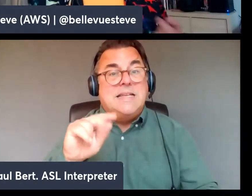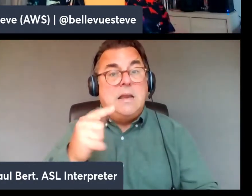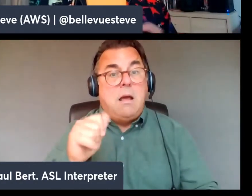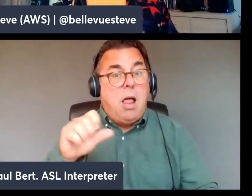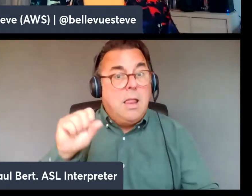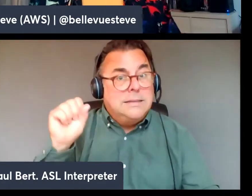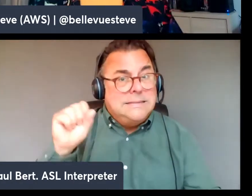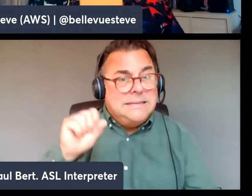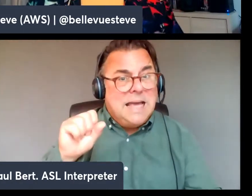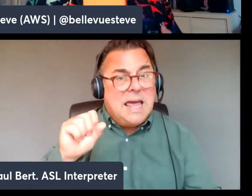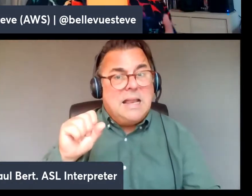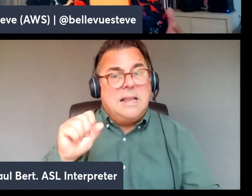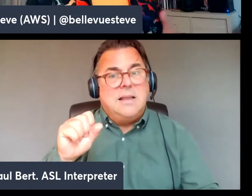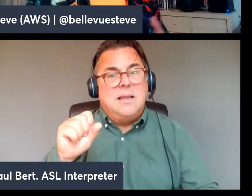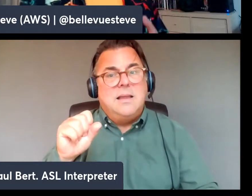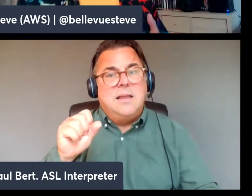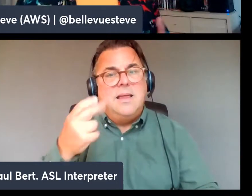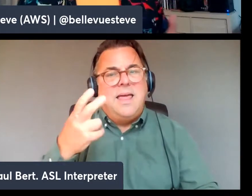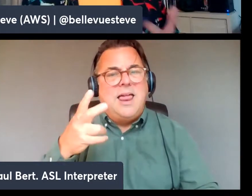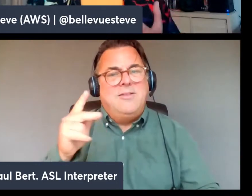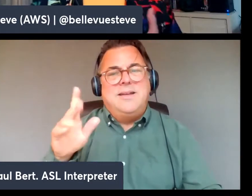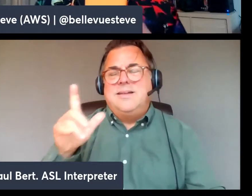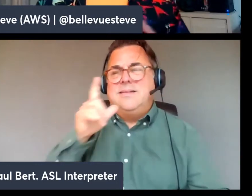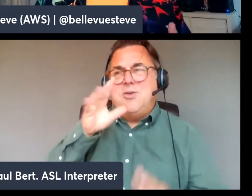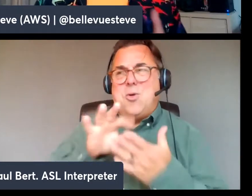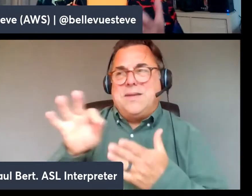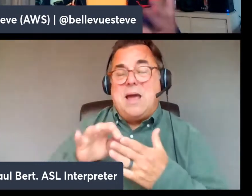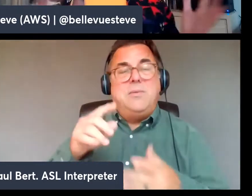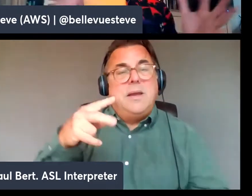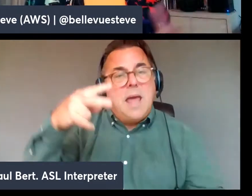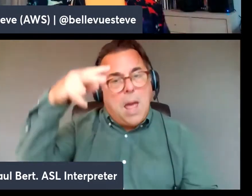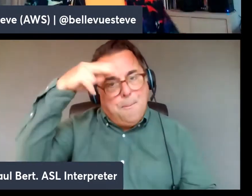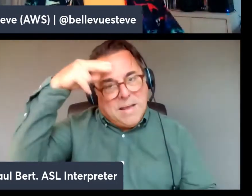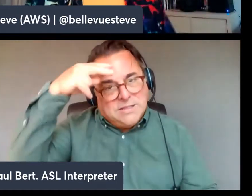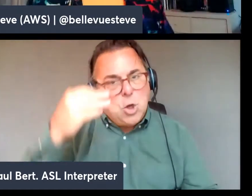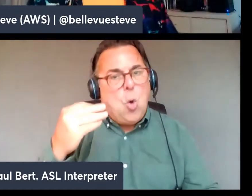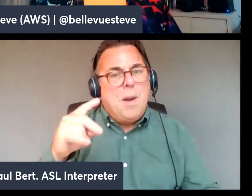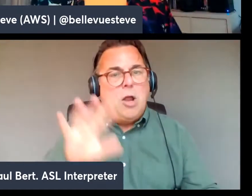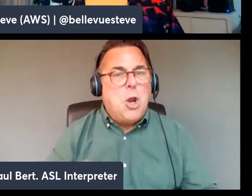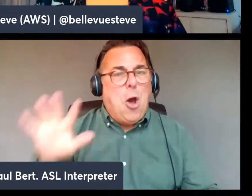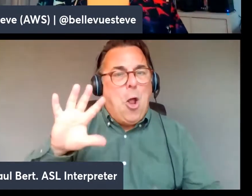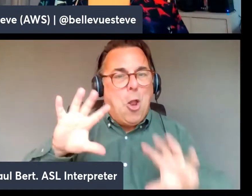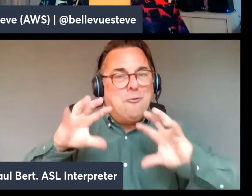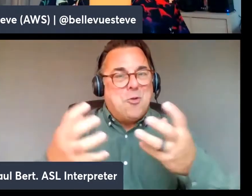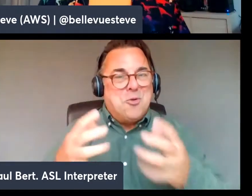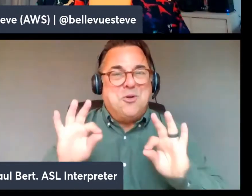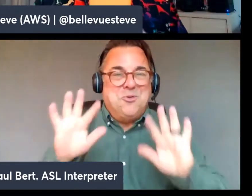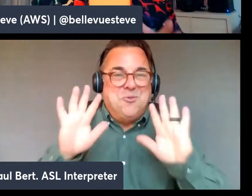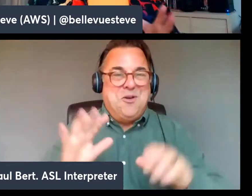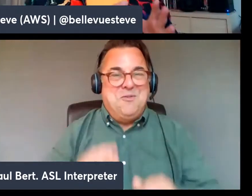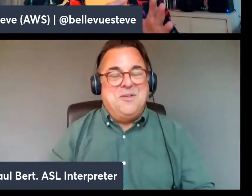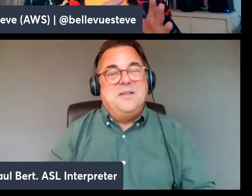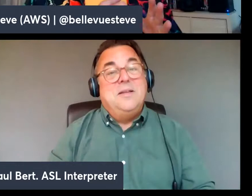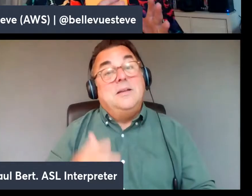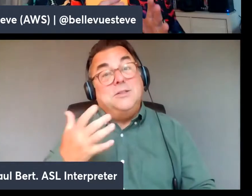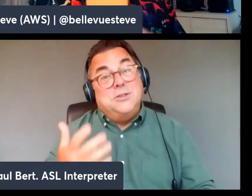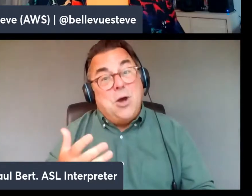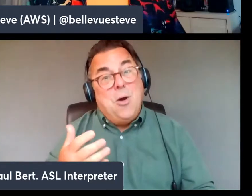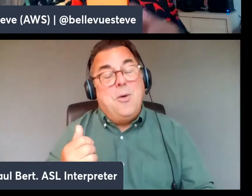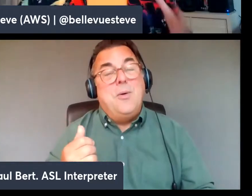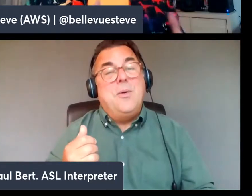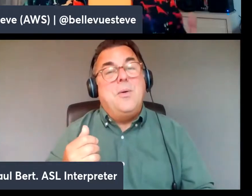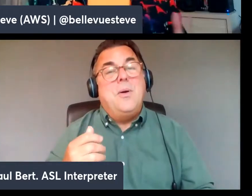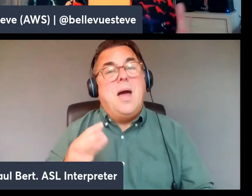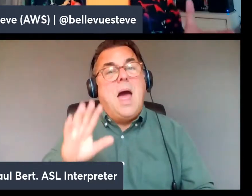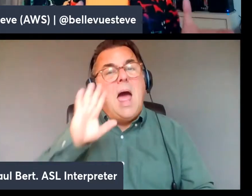Seattle, Helric, you don't count. Mexico, Maryland, awesome. All around the globe. This is great. So I know